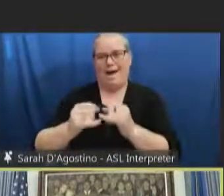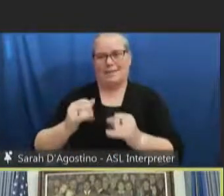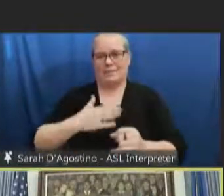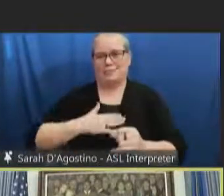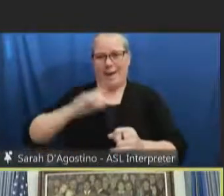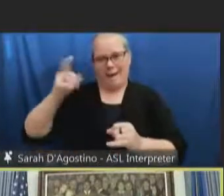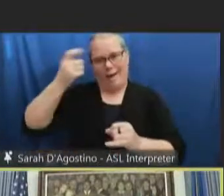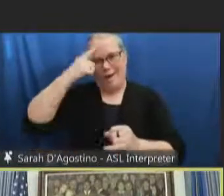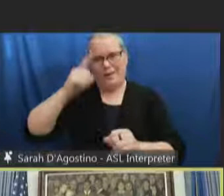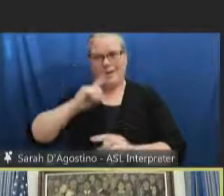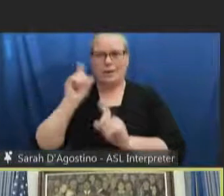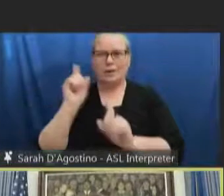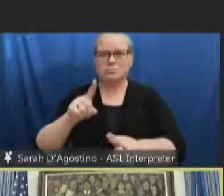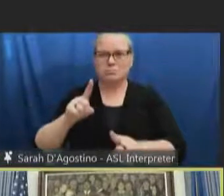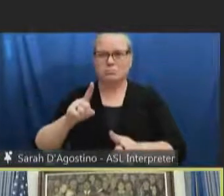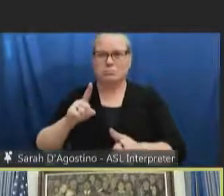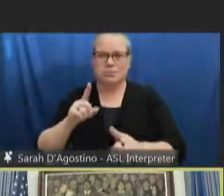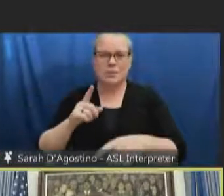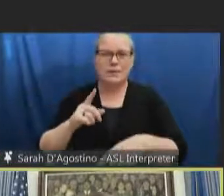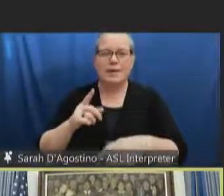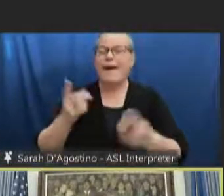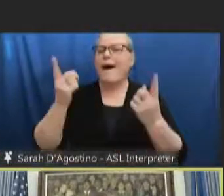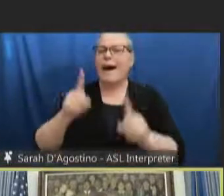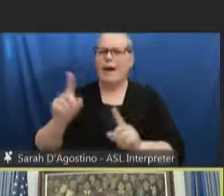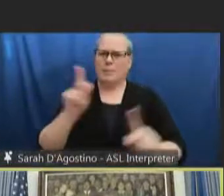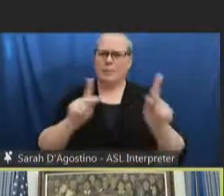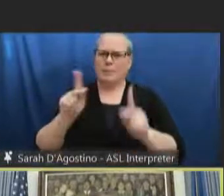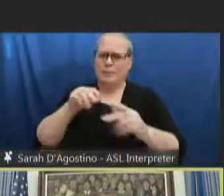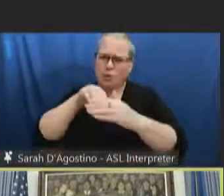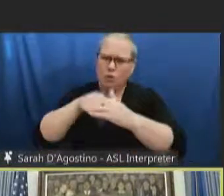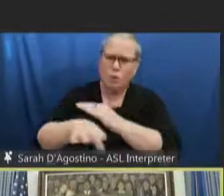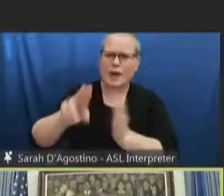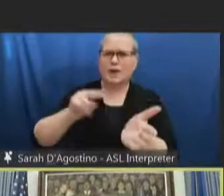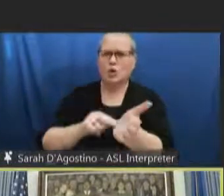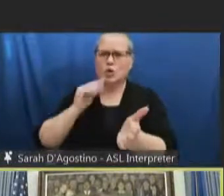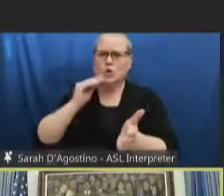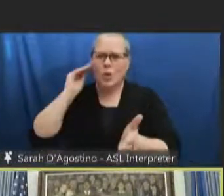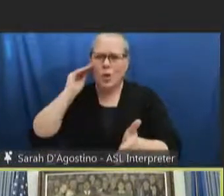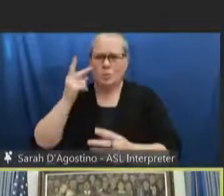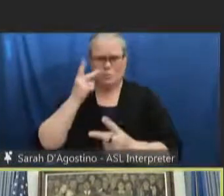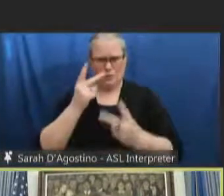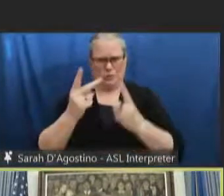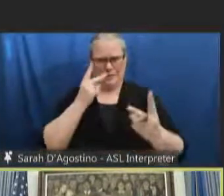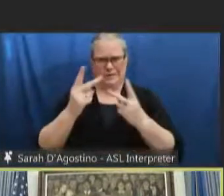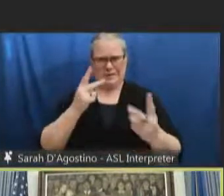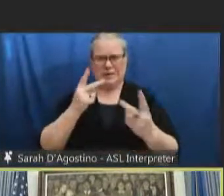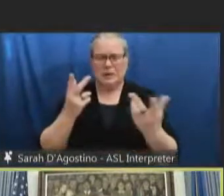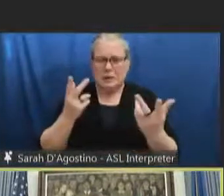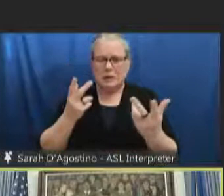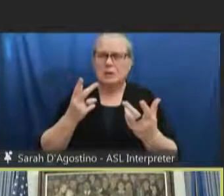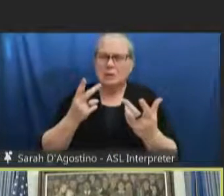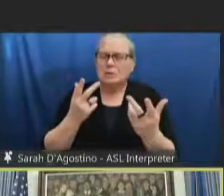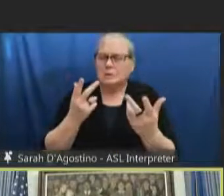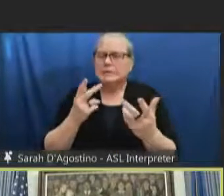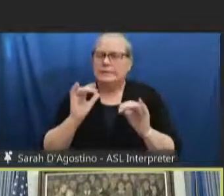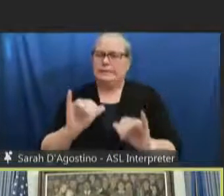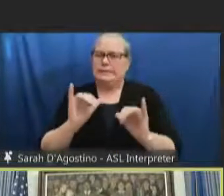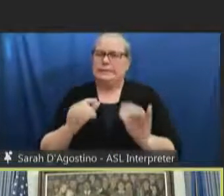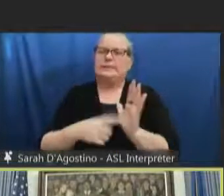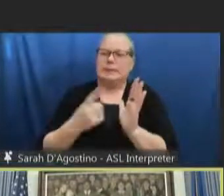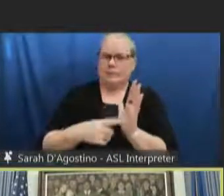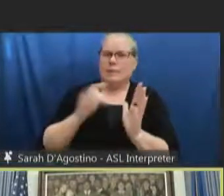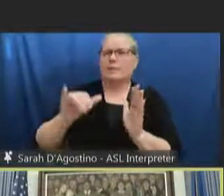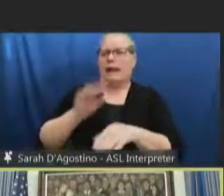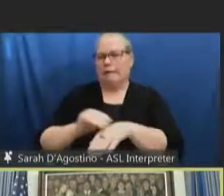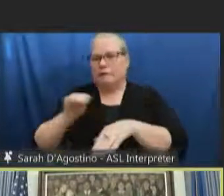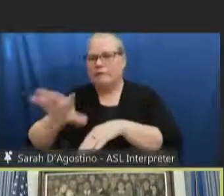the outside to see a loved one walking into the nursing home. That's sometimes where you see some spread and infection. So we're going to ask that you either